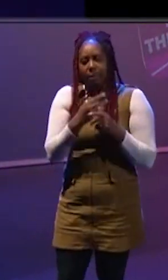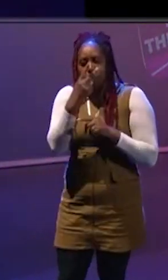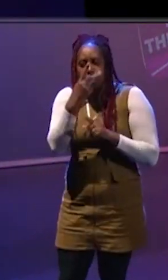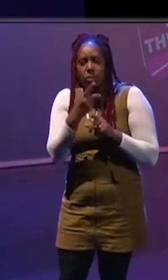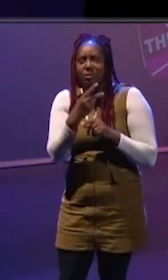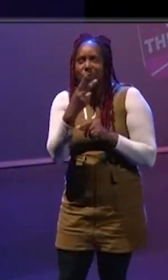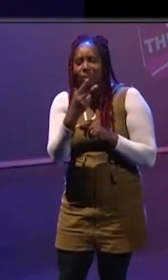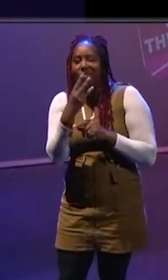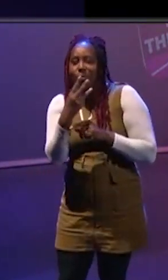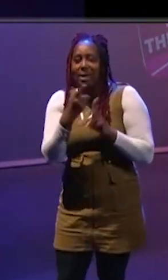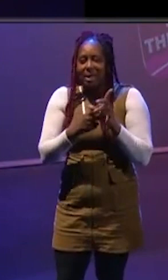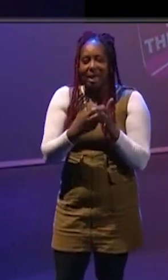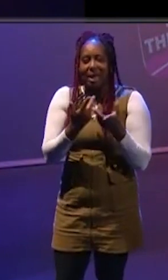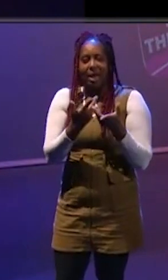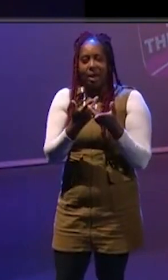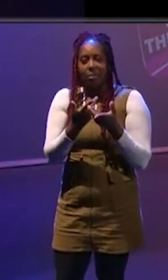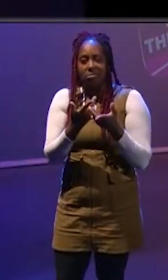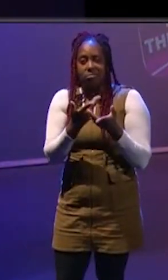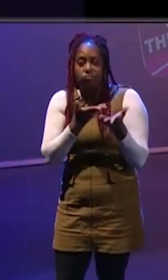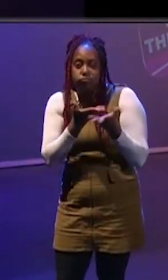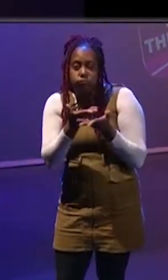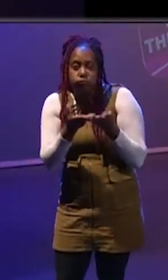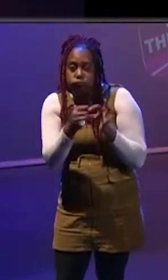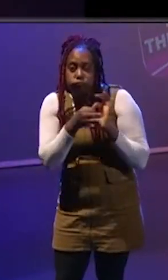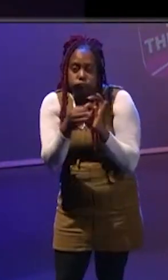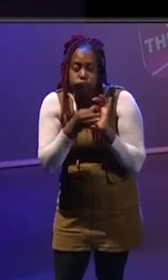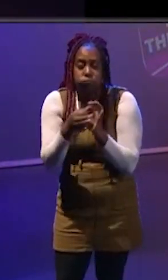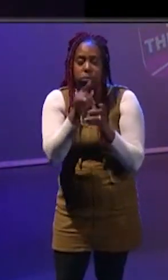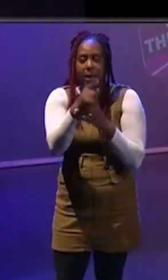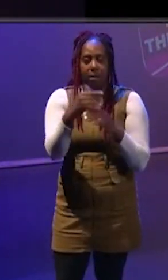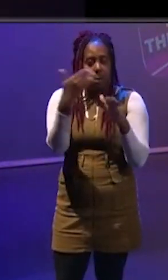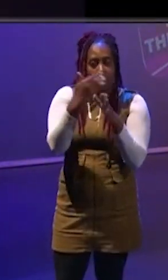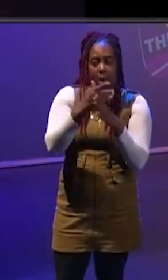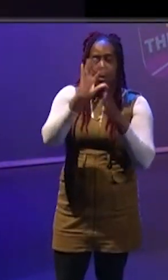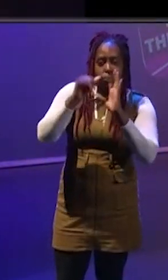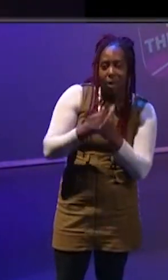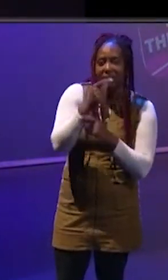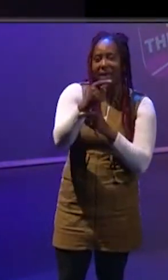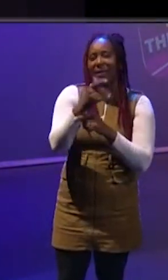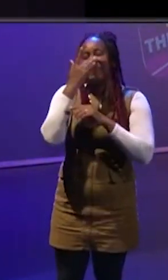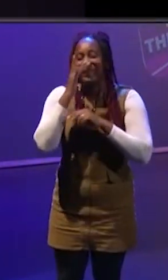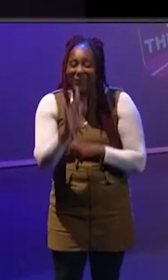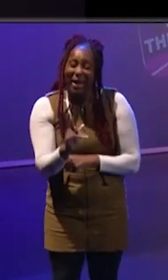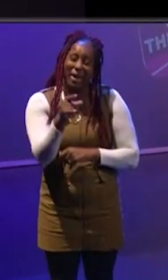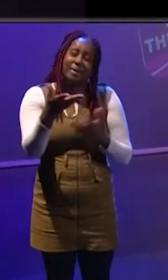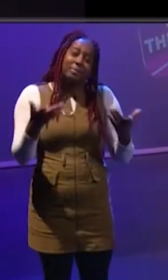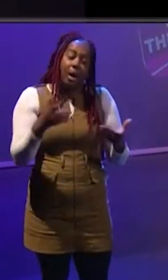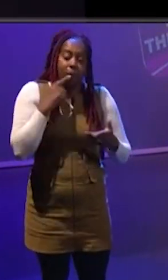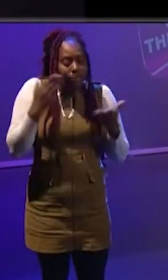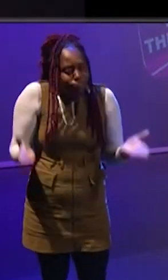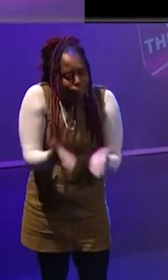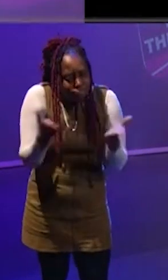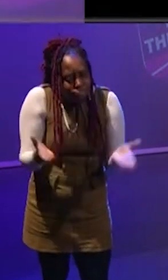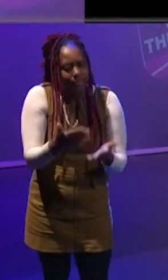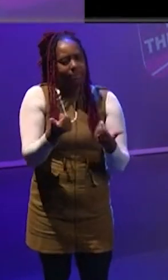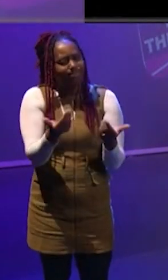2-3 year journey with, and we've worked on several projects together, or we've tried to work on projects and it's failed, but through that we've sort of supported each other.